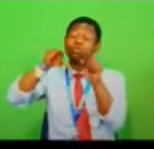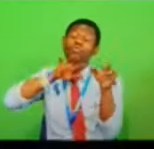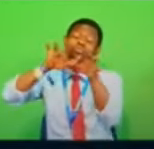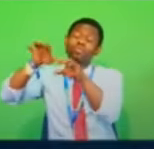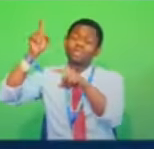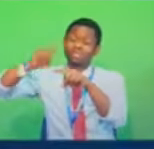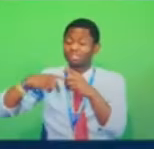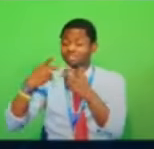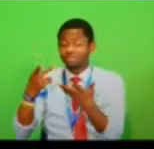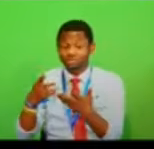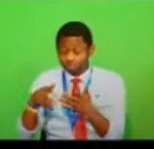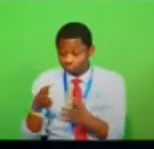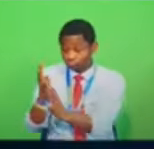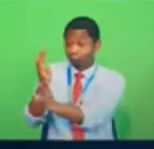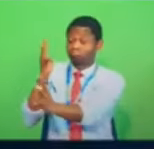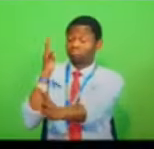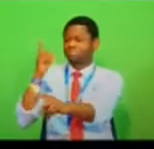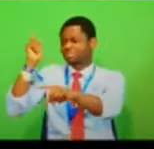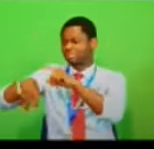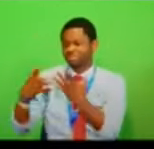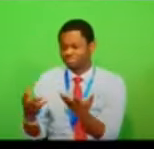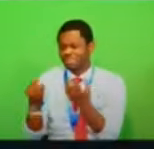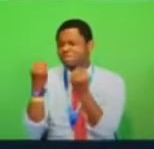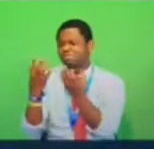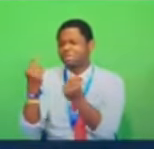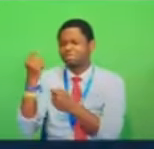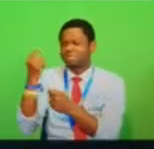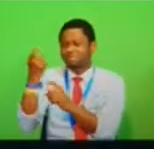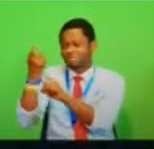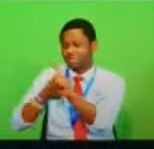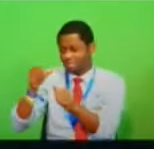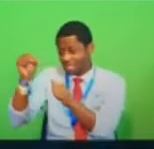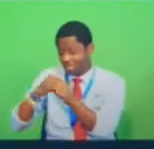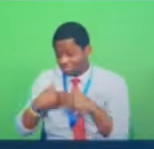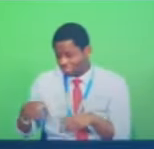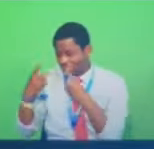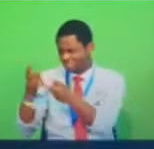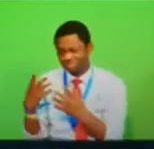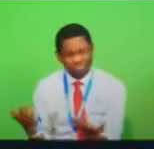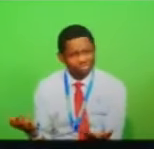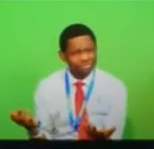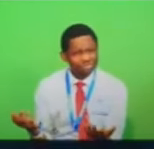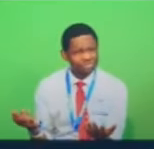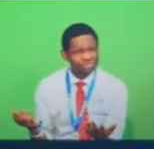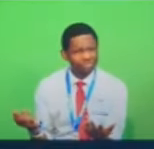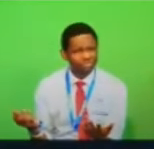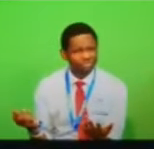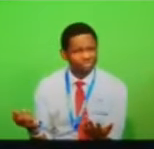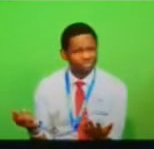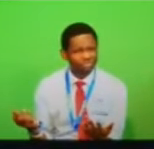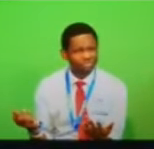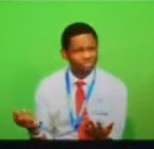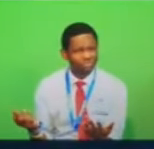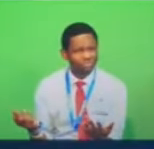queue to look at them, it will take many, many, many months for everybody to have a turn. And they were going to be